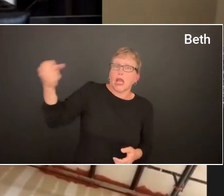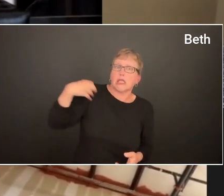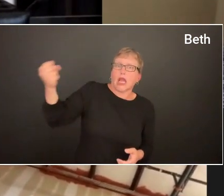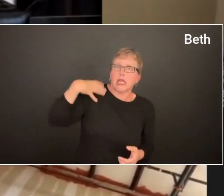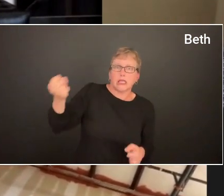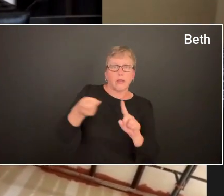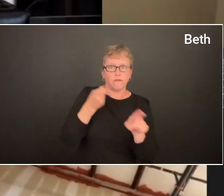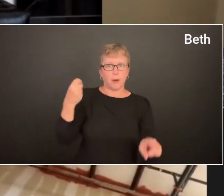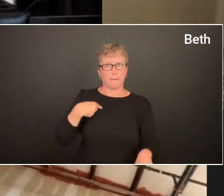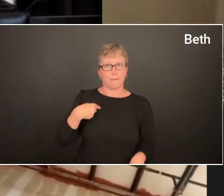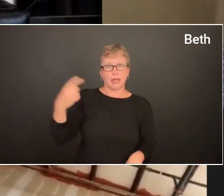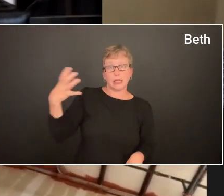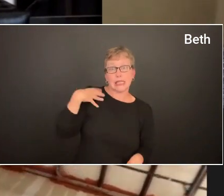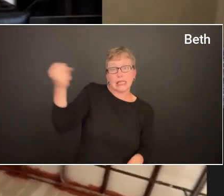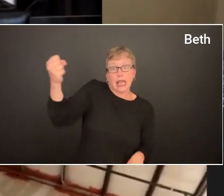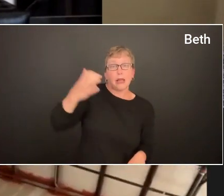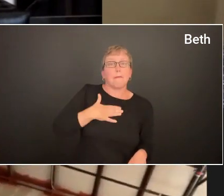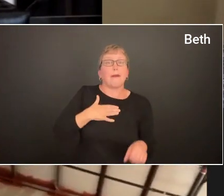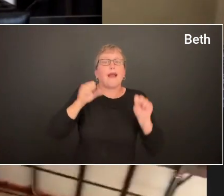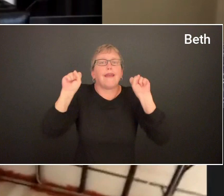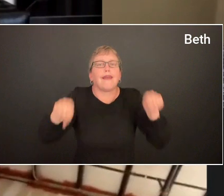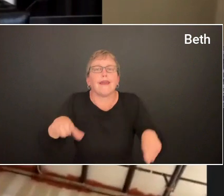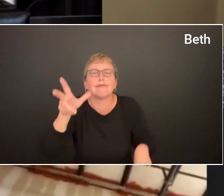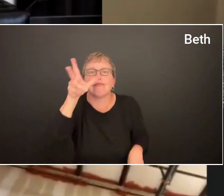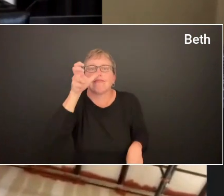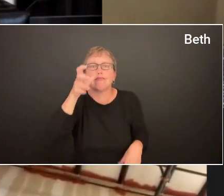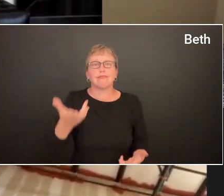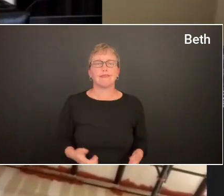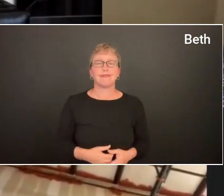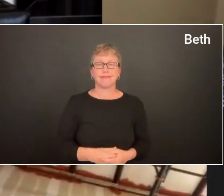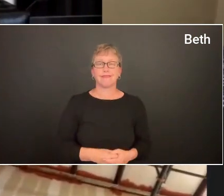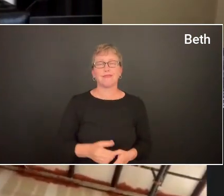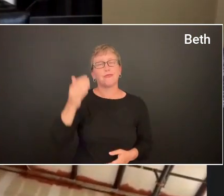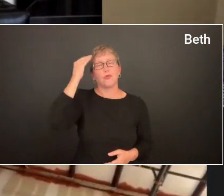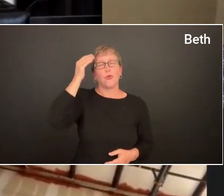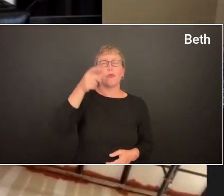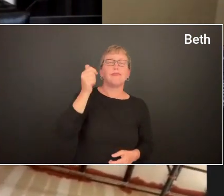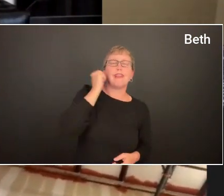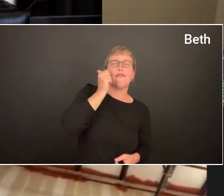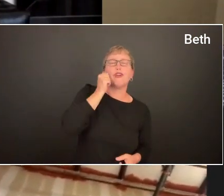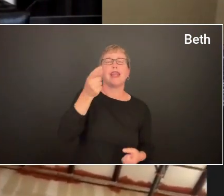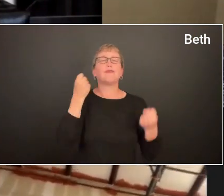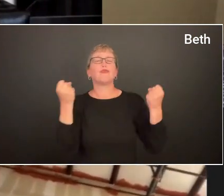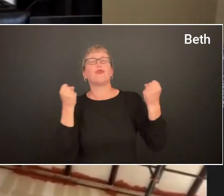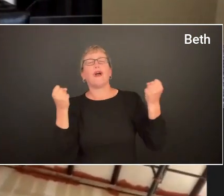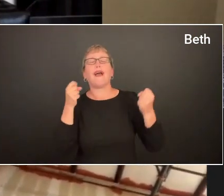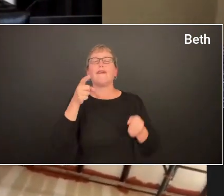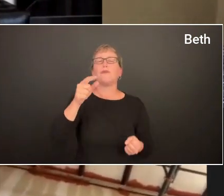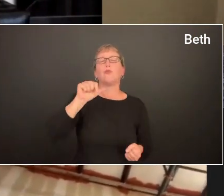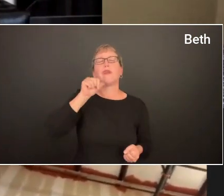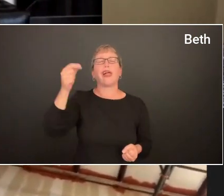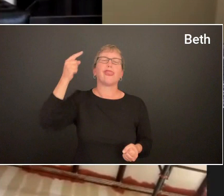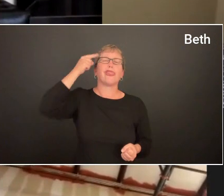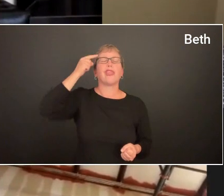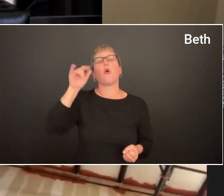away my ability to walk. They took away so much more than that. Yes. And they took away my